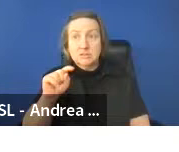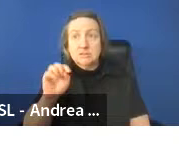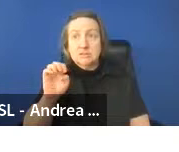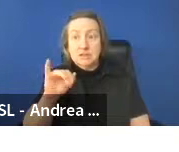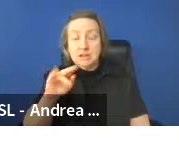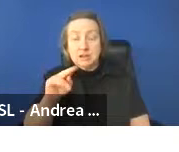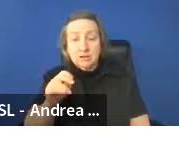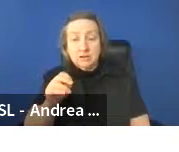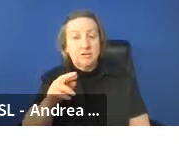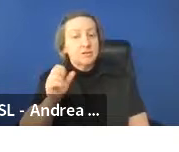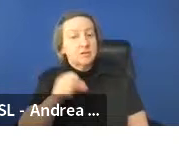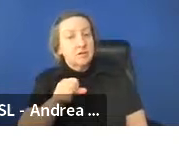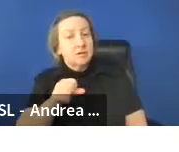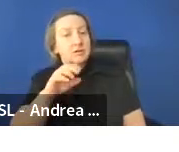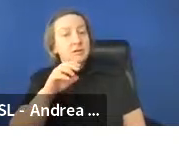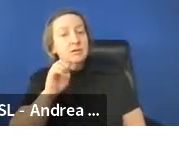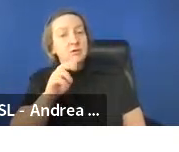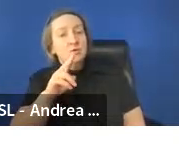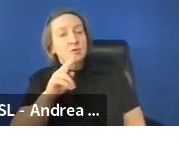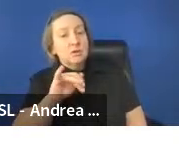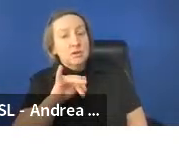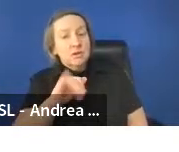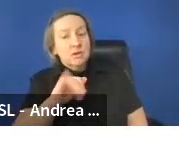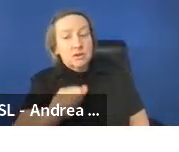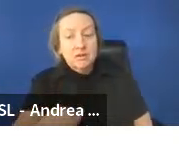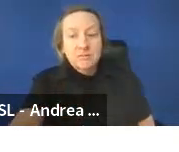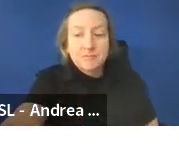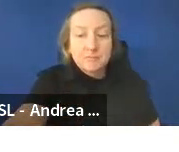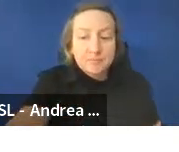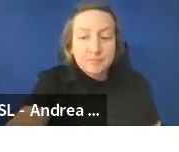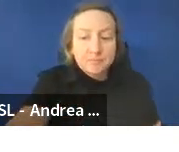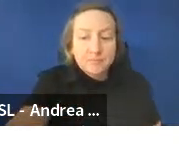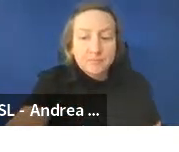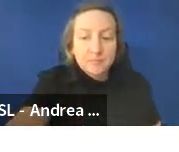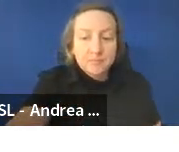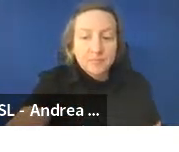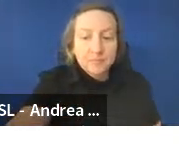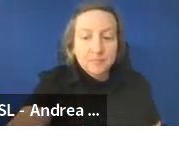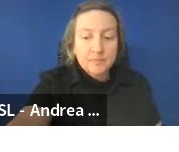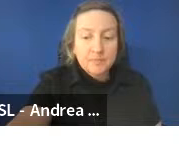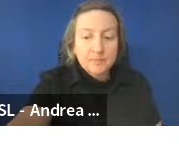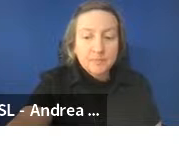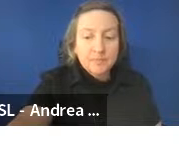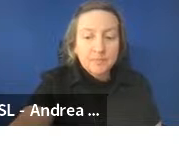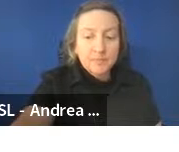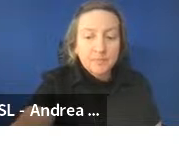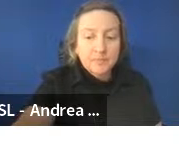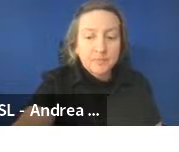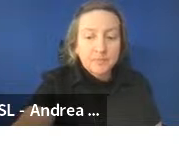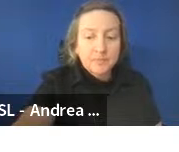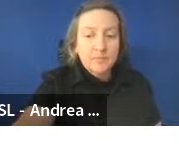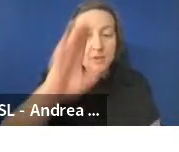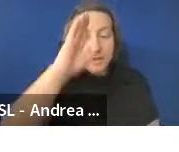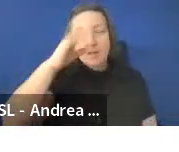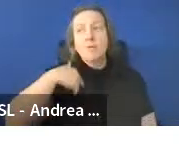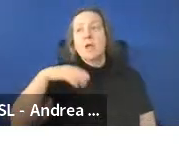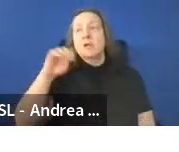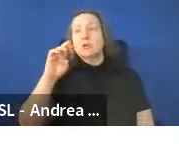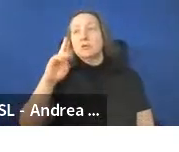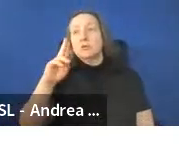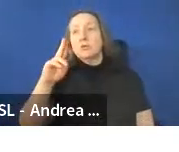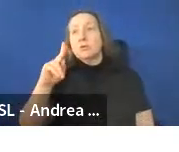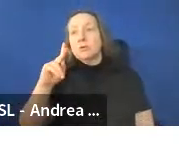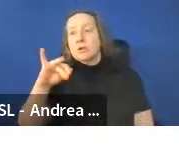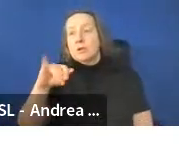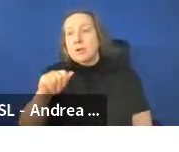Yes, hello, it's Yukaya, actually. Yukaya, sorry about that. No worries. All right, hello, my name is Yukaya Halloran Steiner, and I'm speaking on